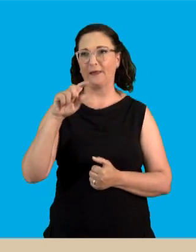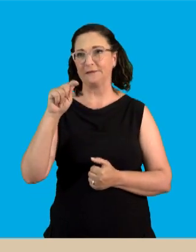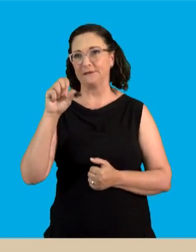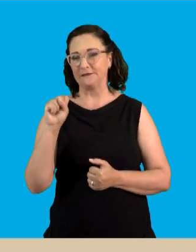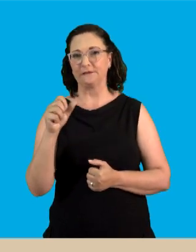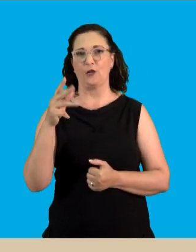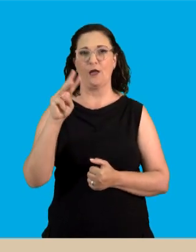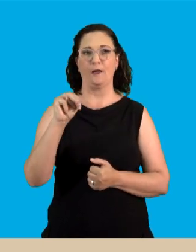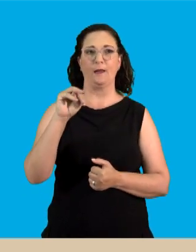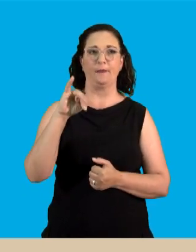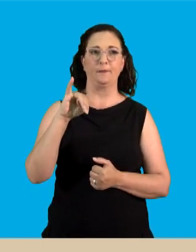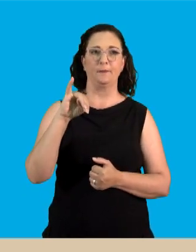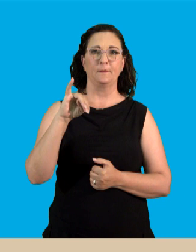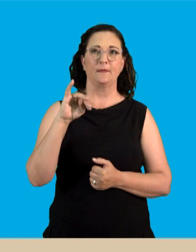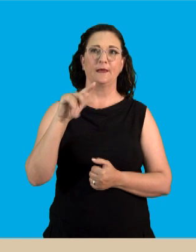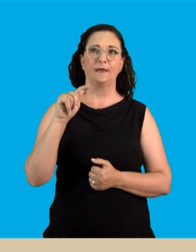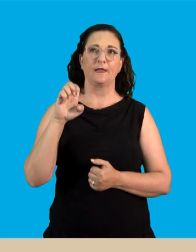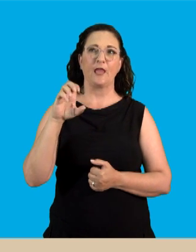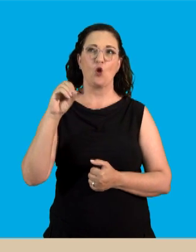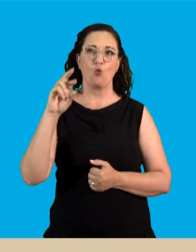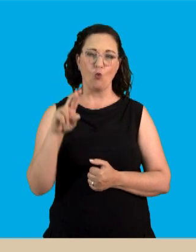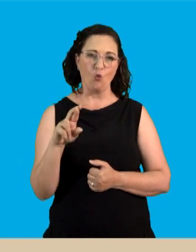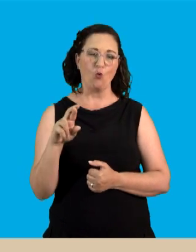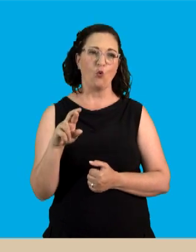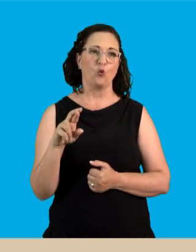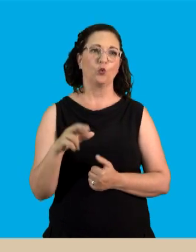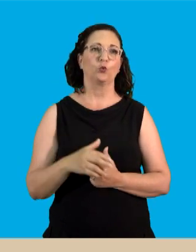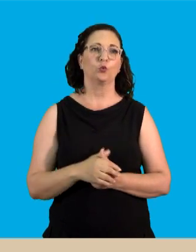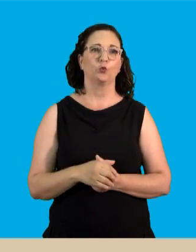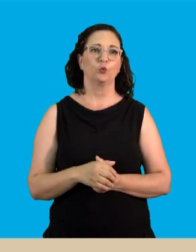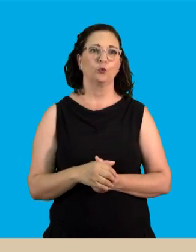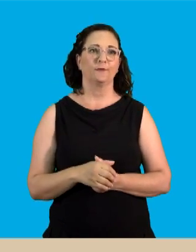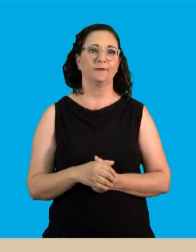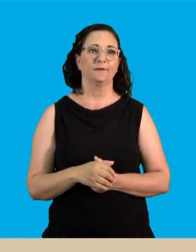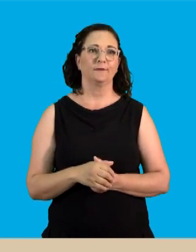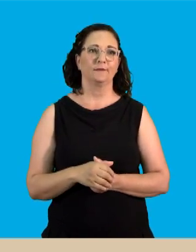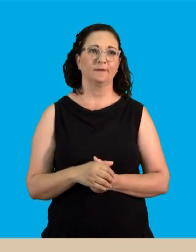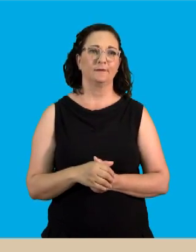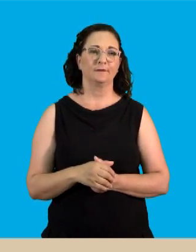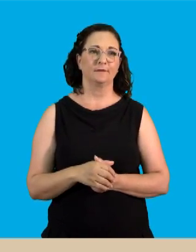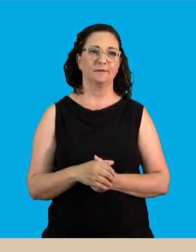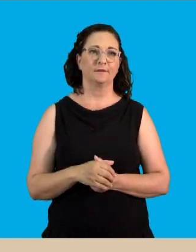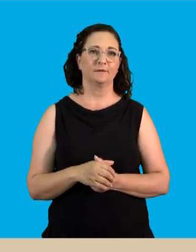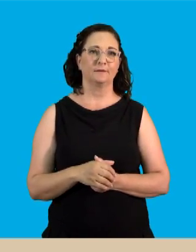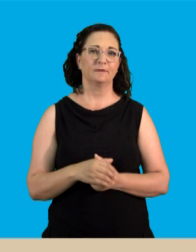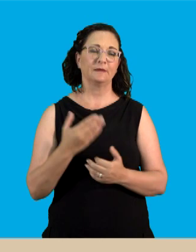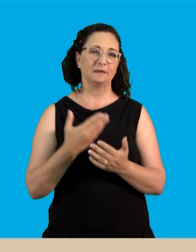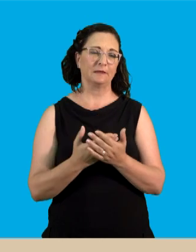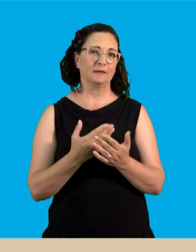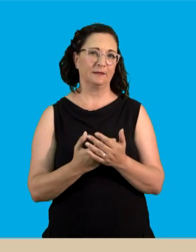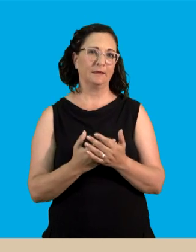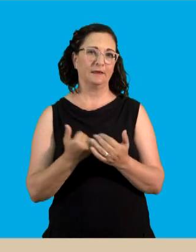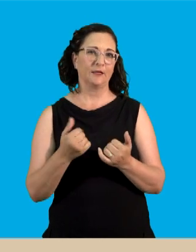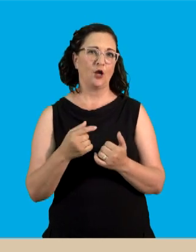are rocks that enter the space and the atmosphere of the earth. As they enter the earth atmosphere, then they form